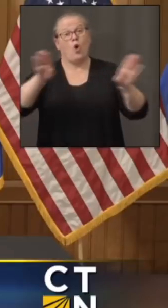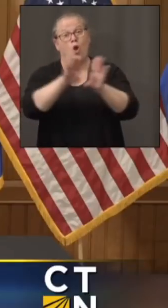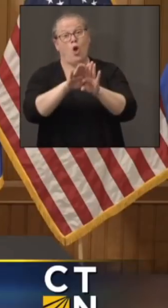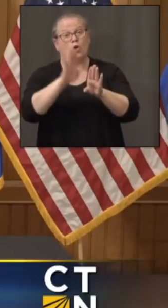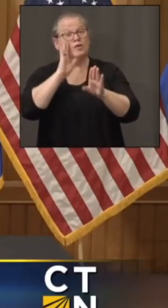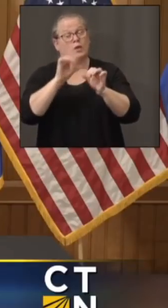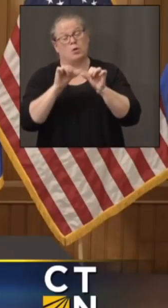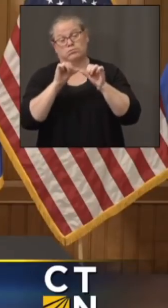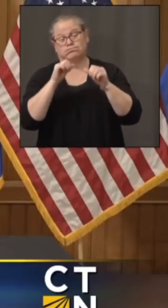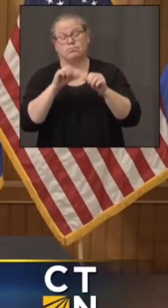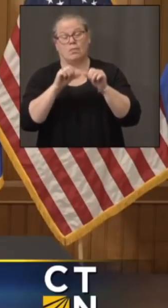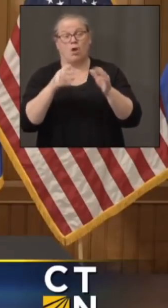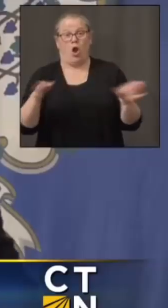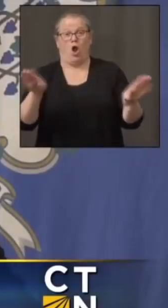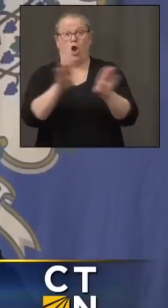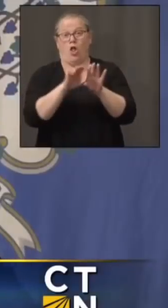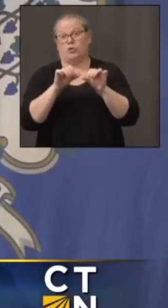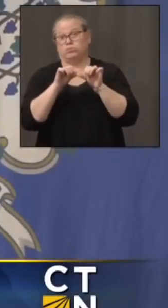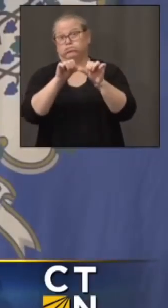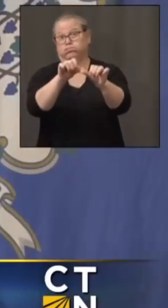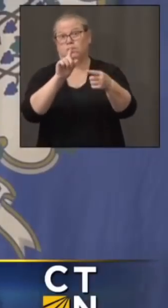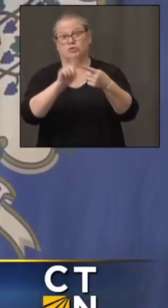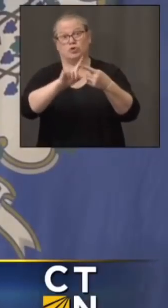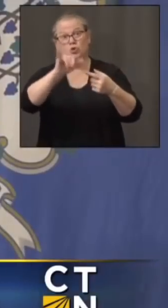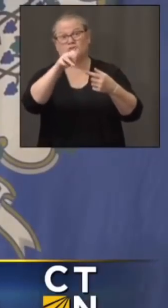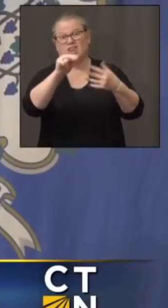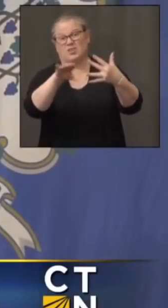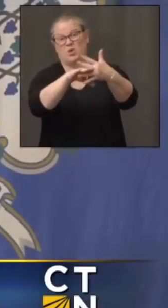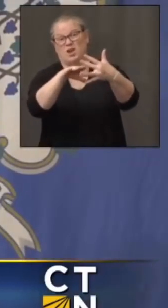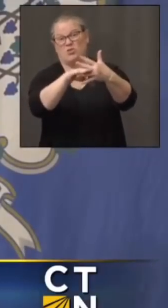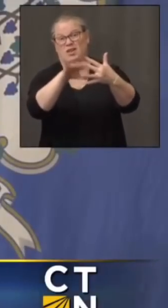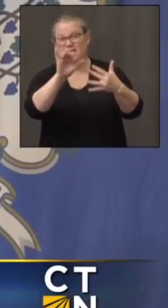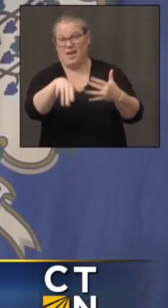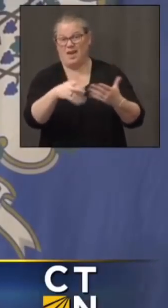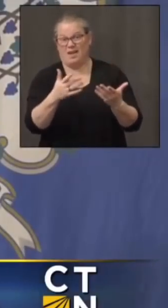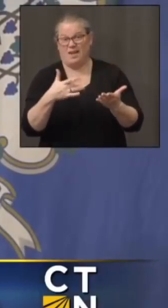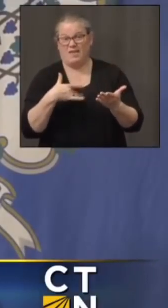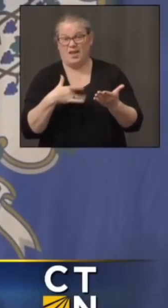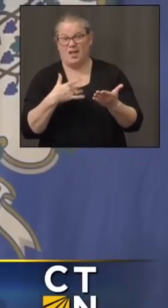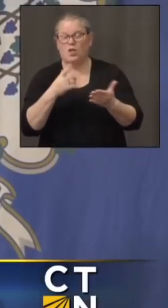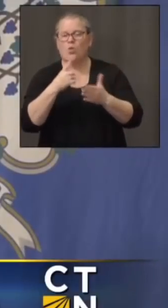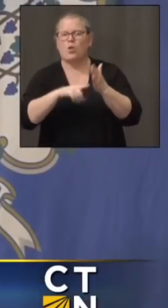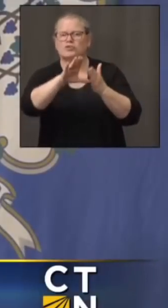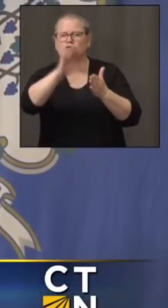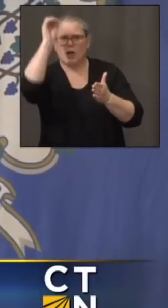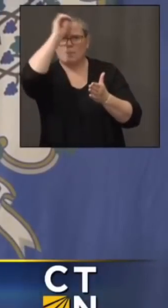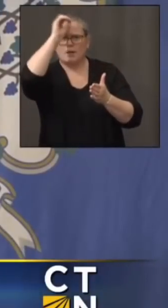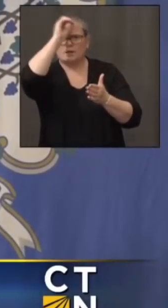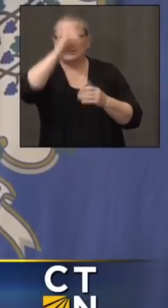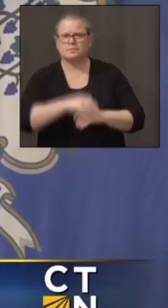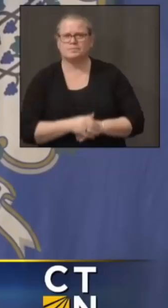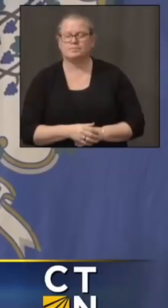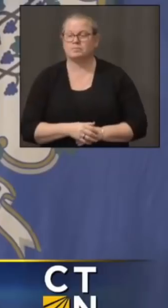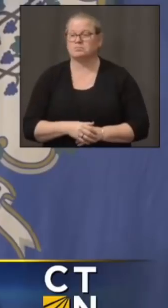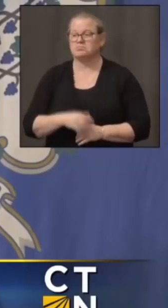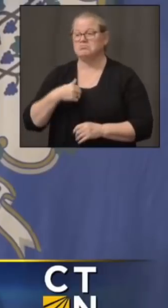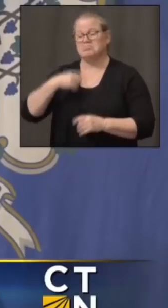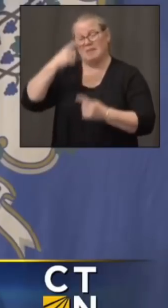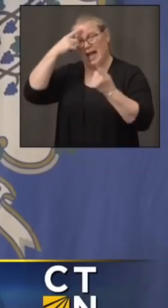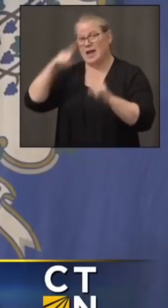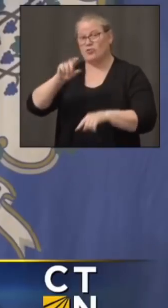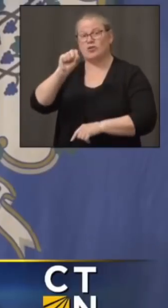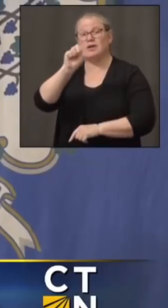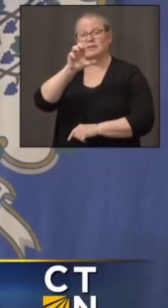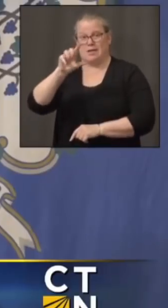those announcements. Look, I'm with Scott on this. My understanding is Waterbury at least was making a big effort to keep pre-K through